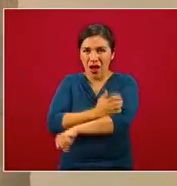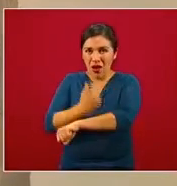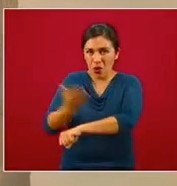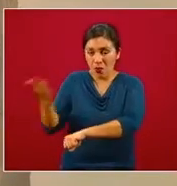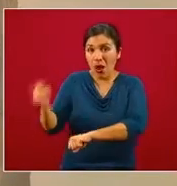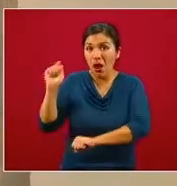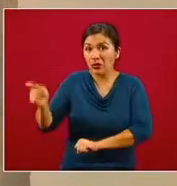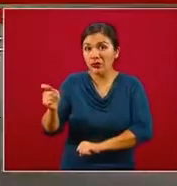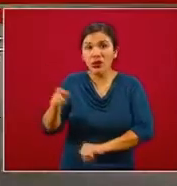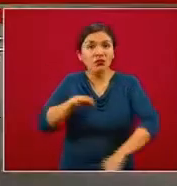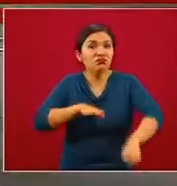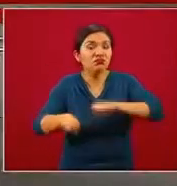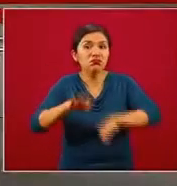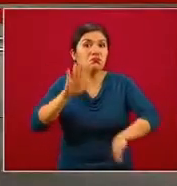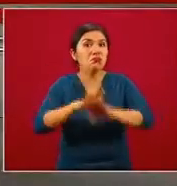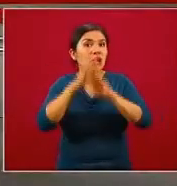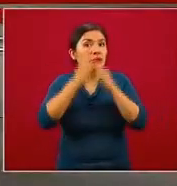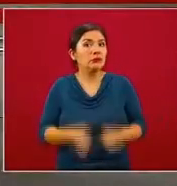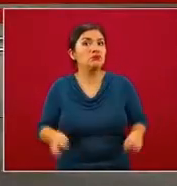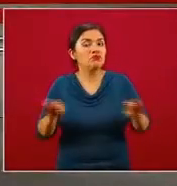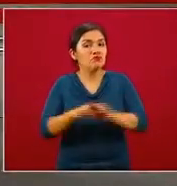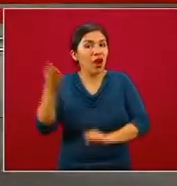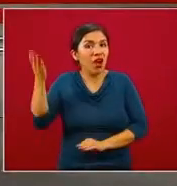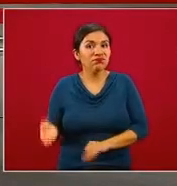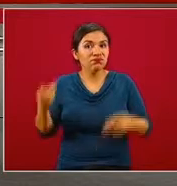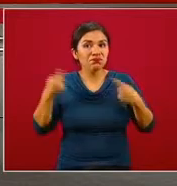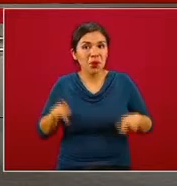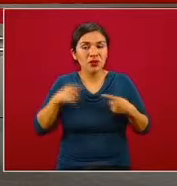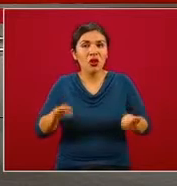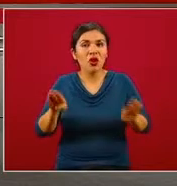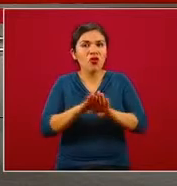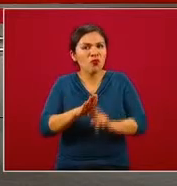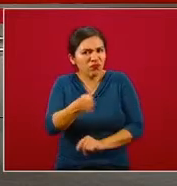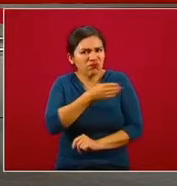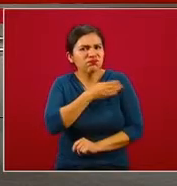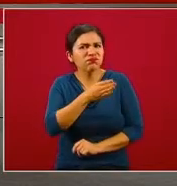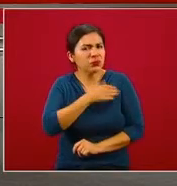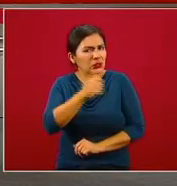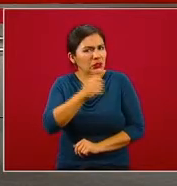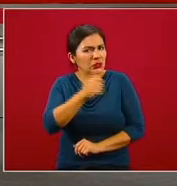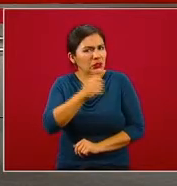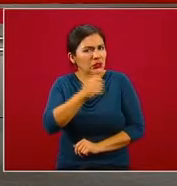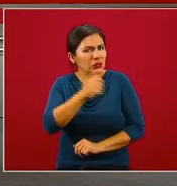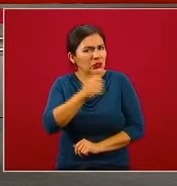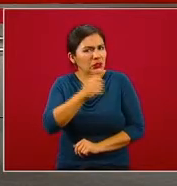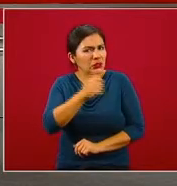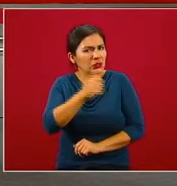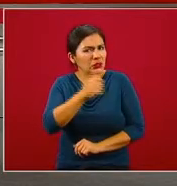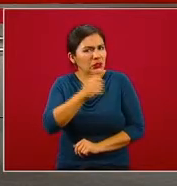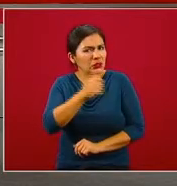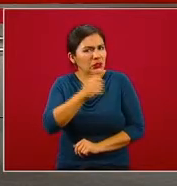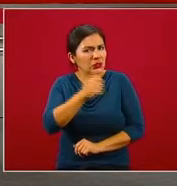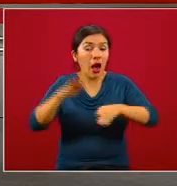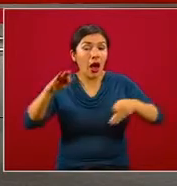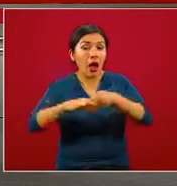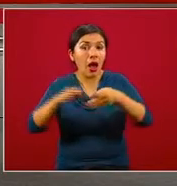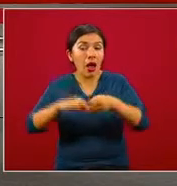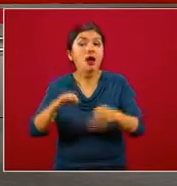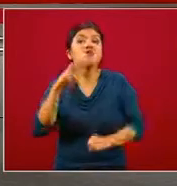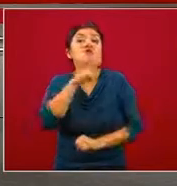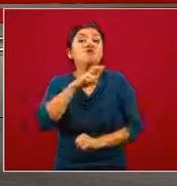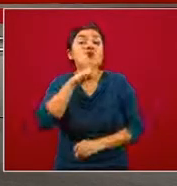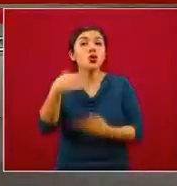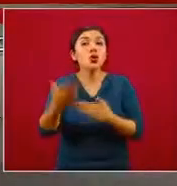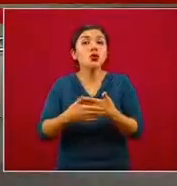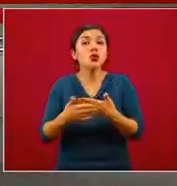So some regional analysis, which are being carried out by Paula Villarreal, who is with us tonight